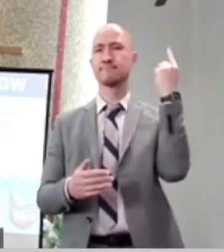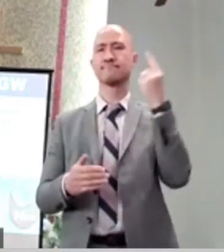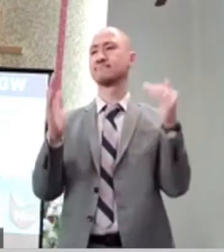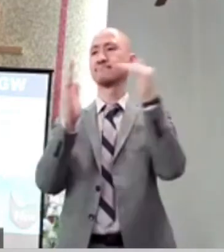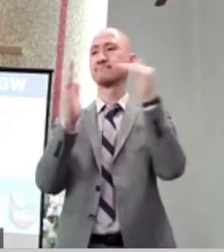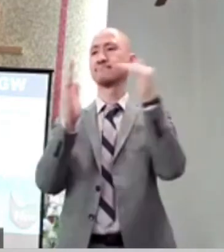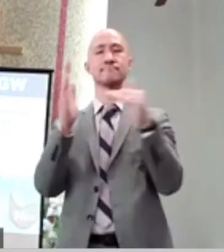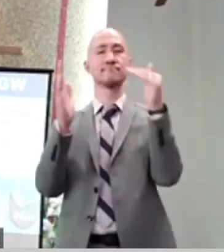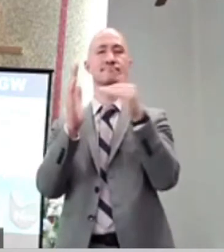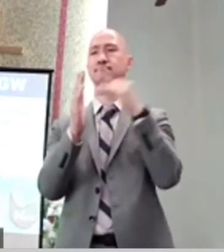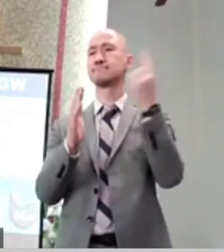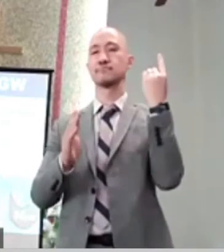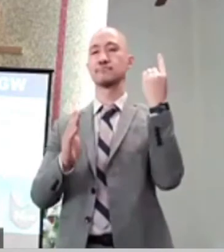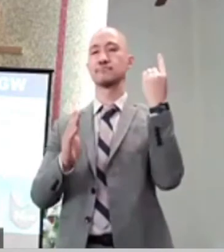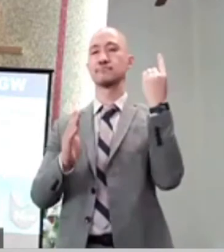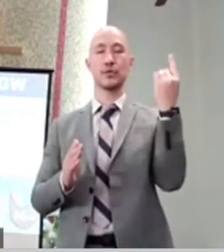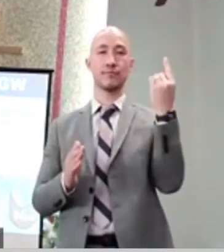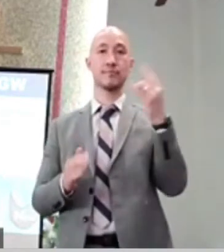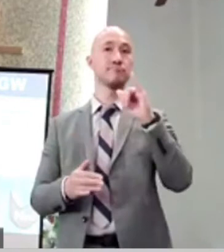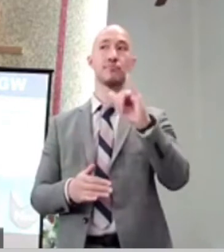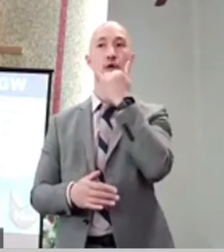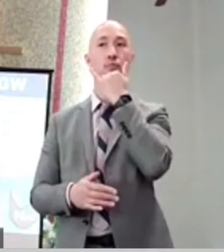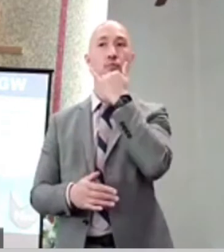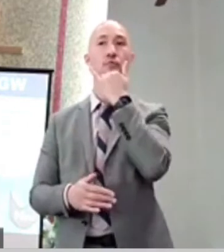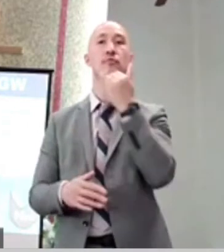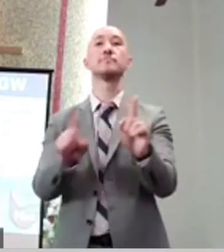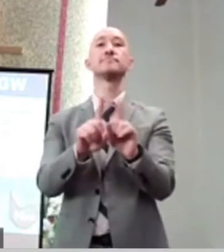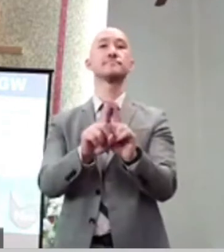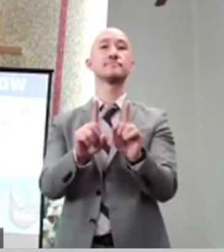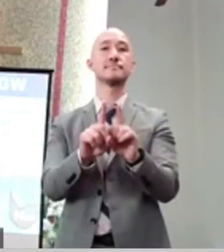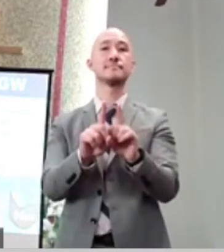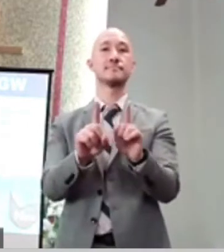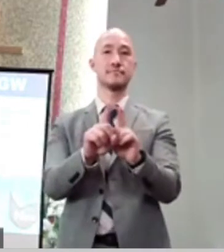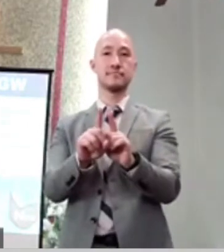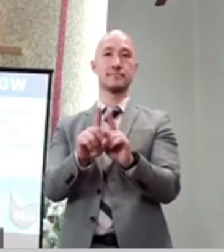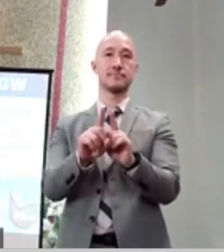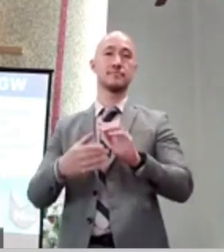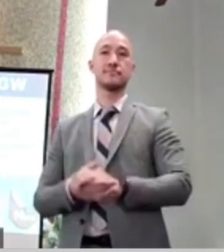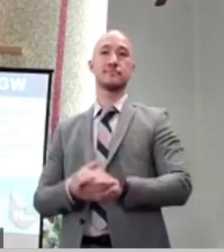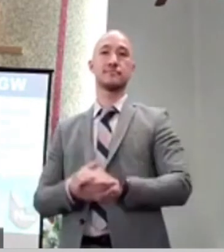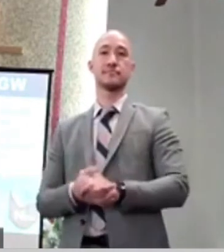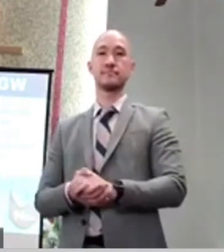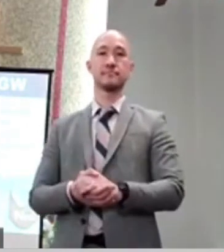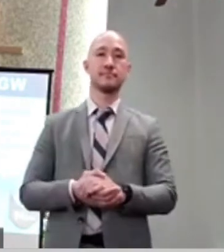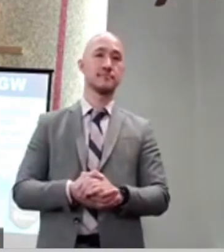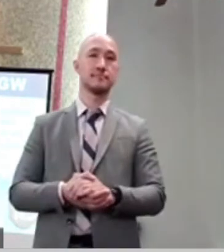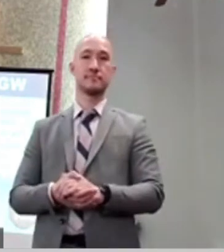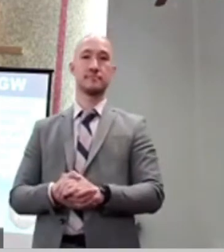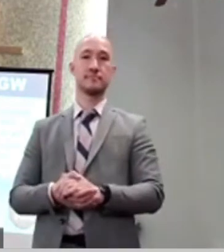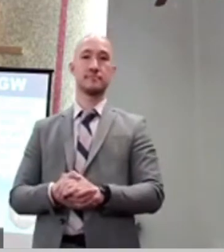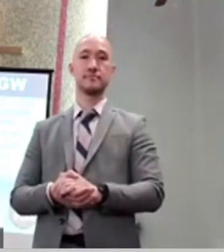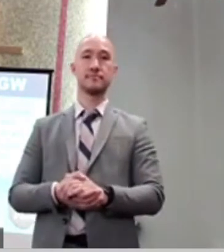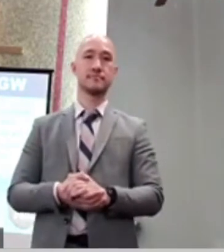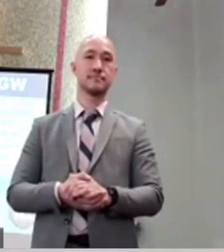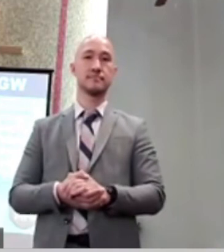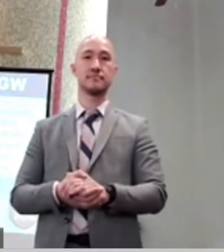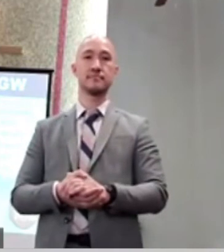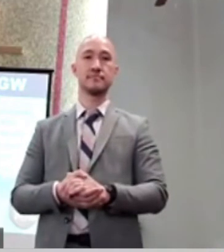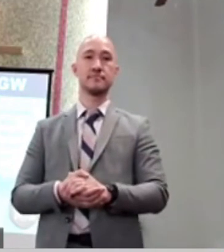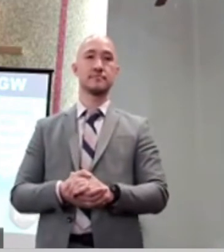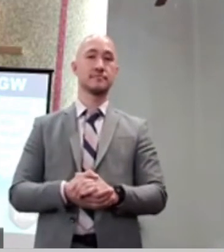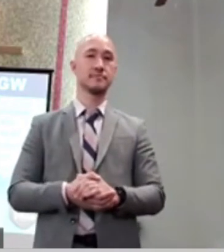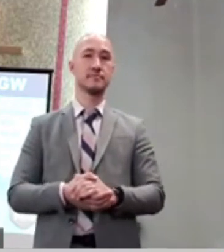been, and it will continue to be. The church has knocked down every other political system that mankind has